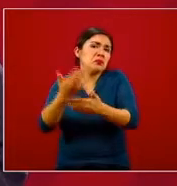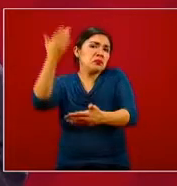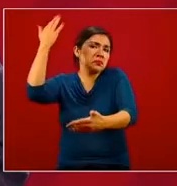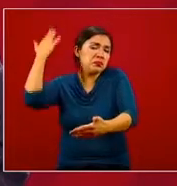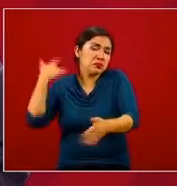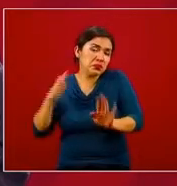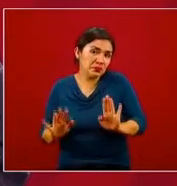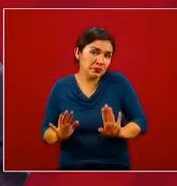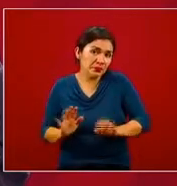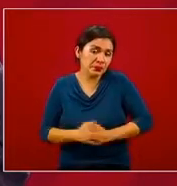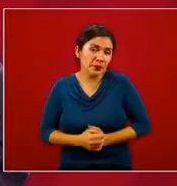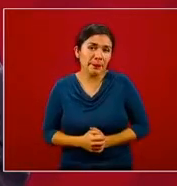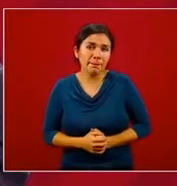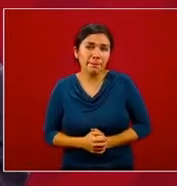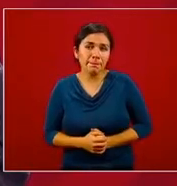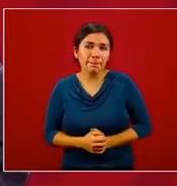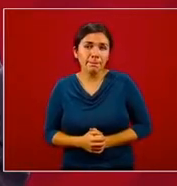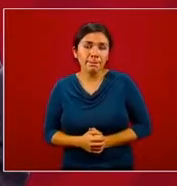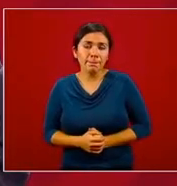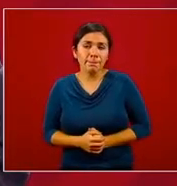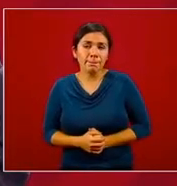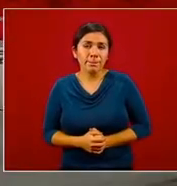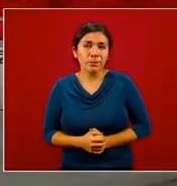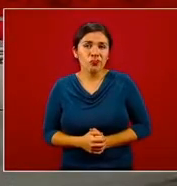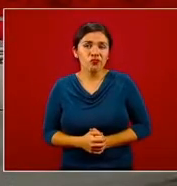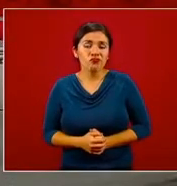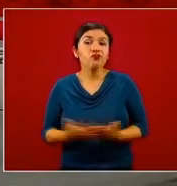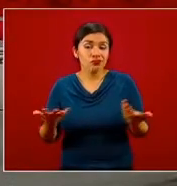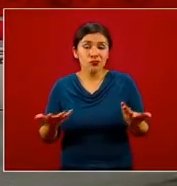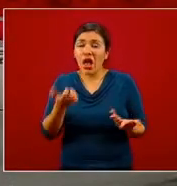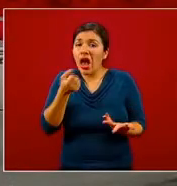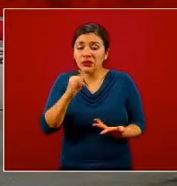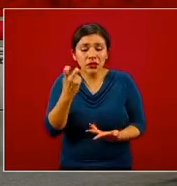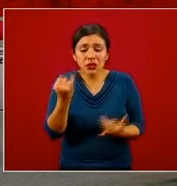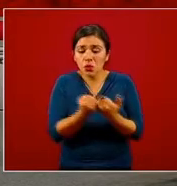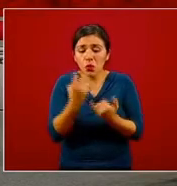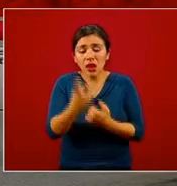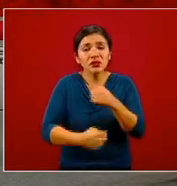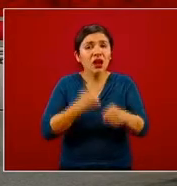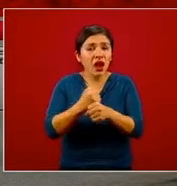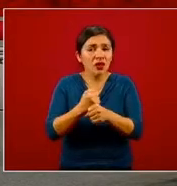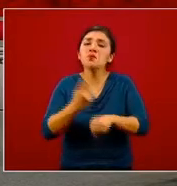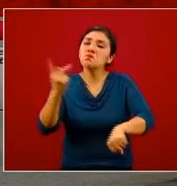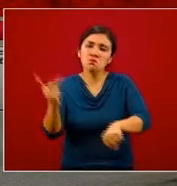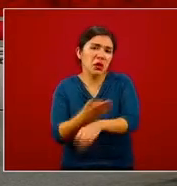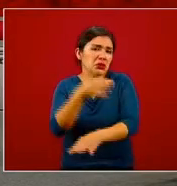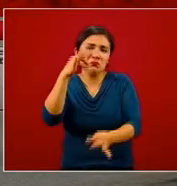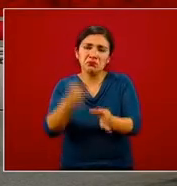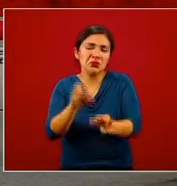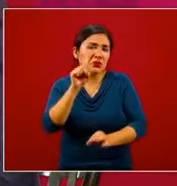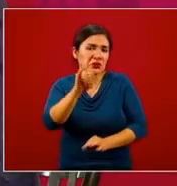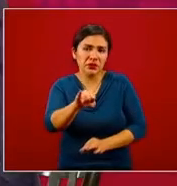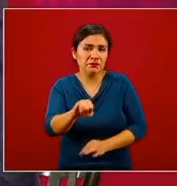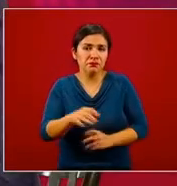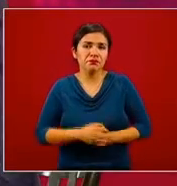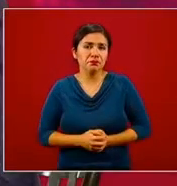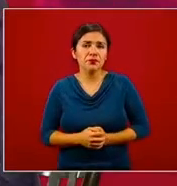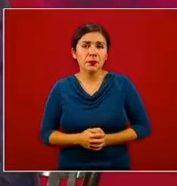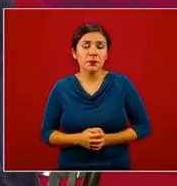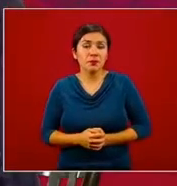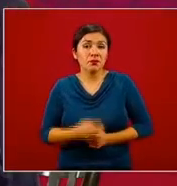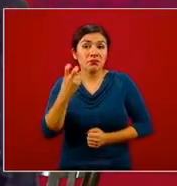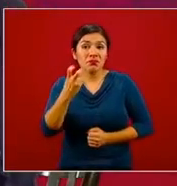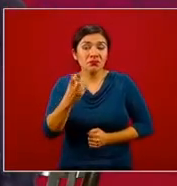This happens every year, and it's been happening for centuries. I don't know